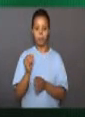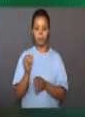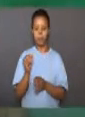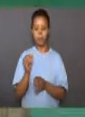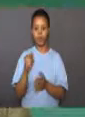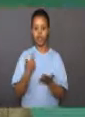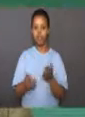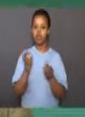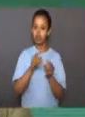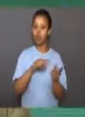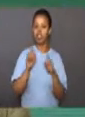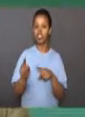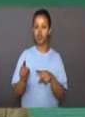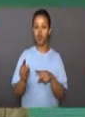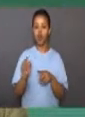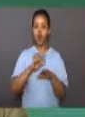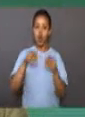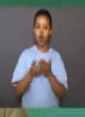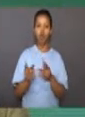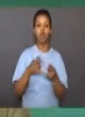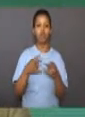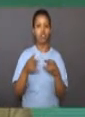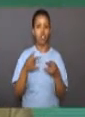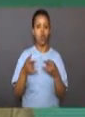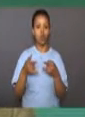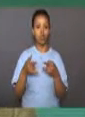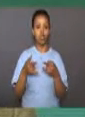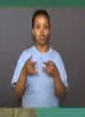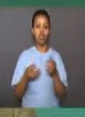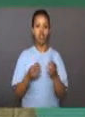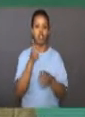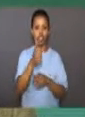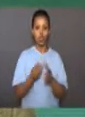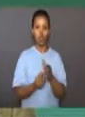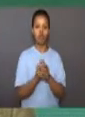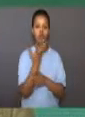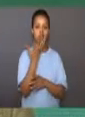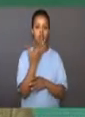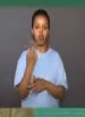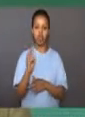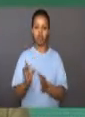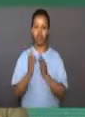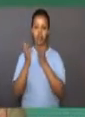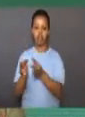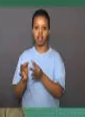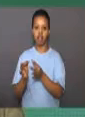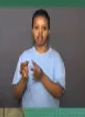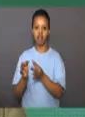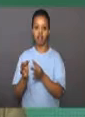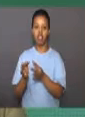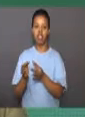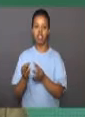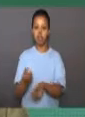species. Since all species need to reproduce, eat, and